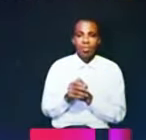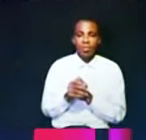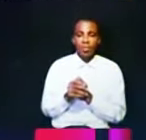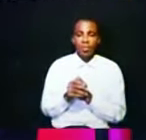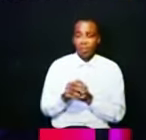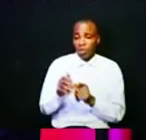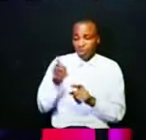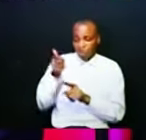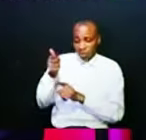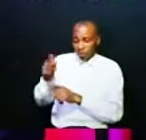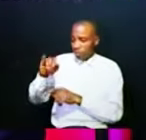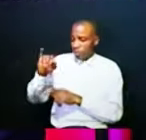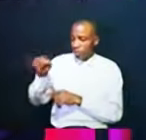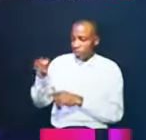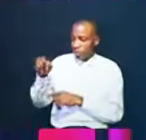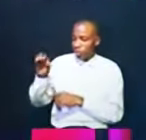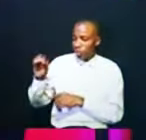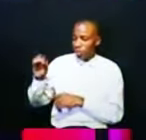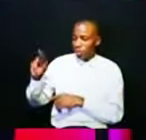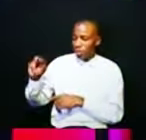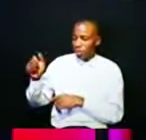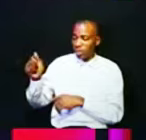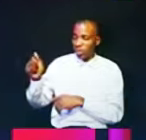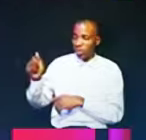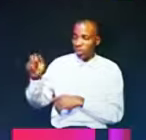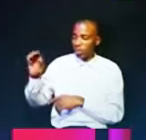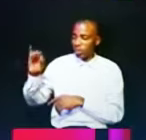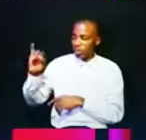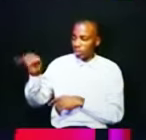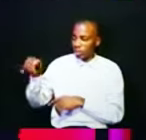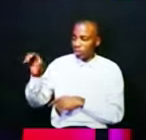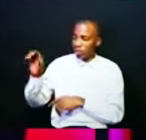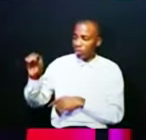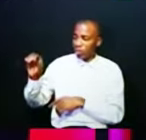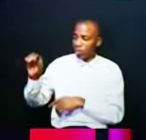descendants. I'll just talk about the social ladder they